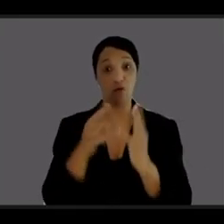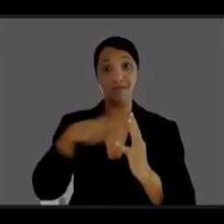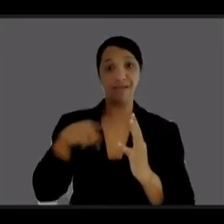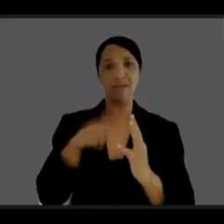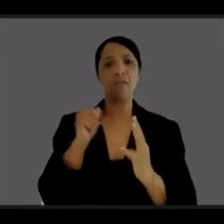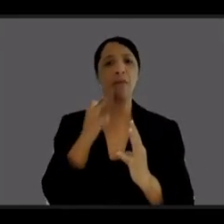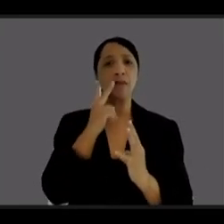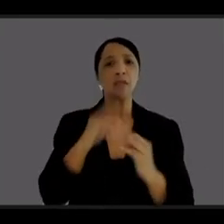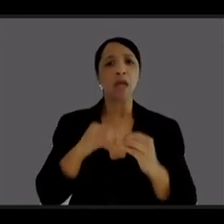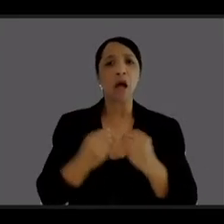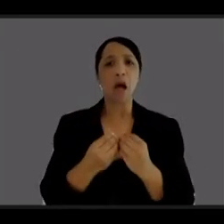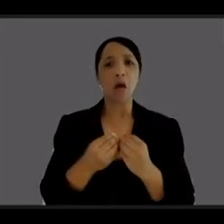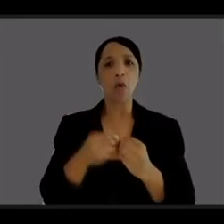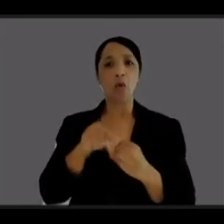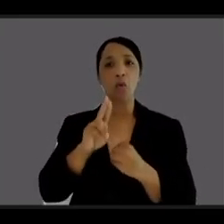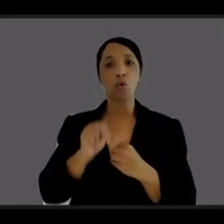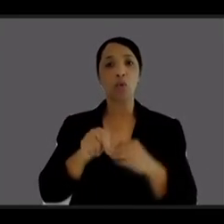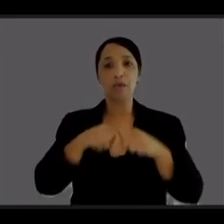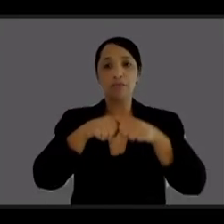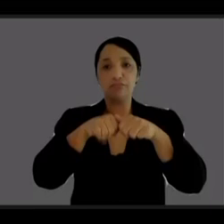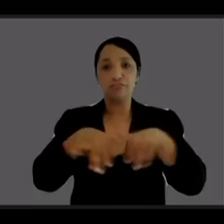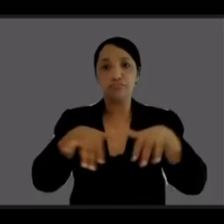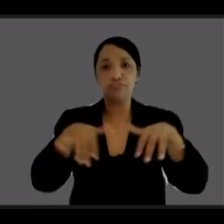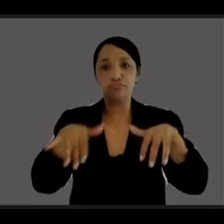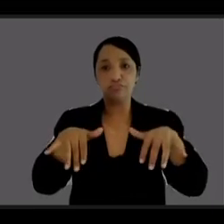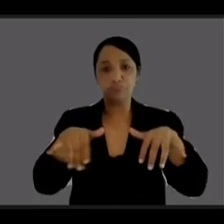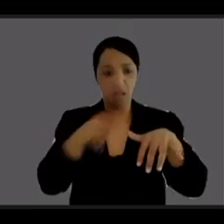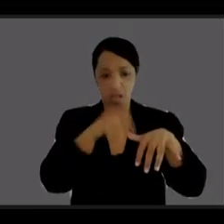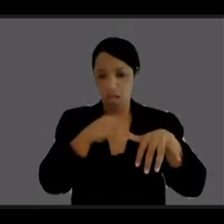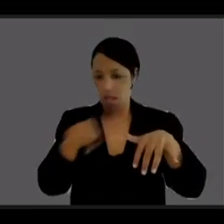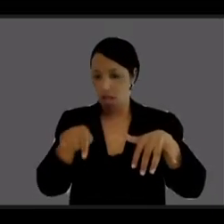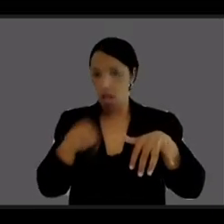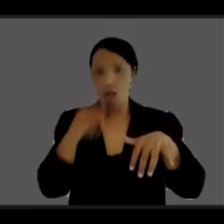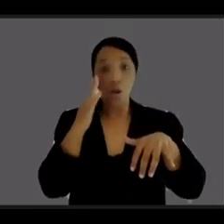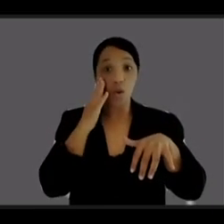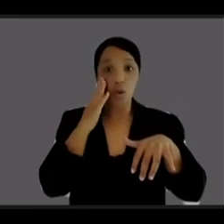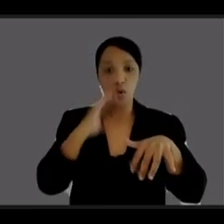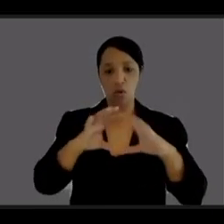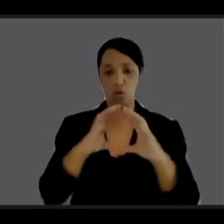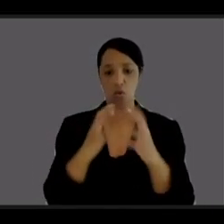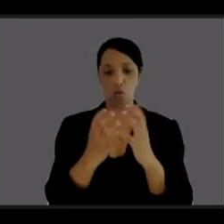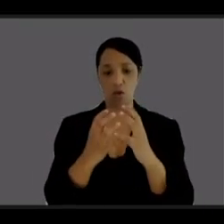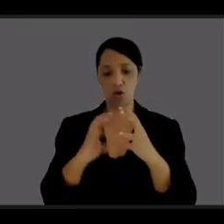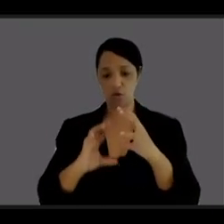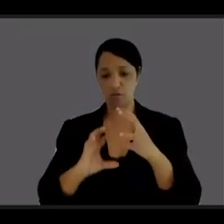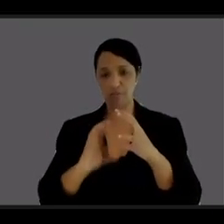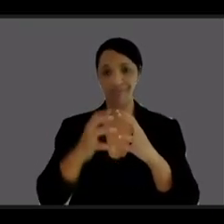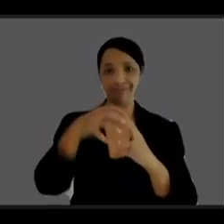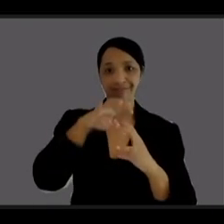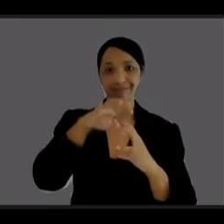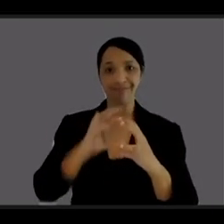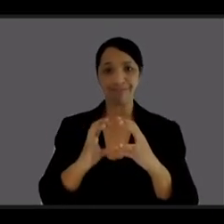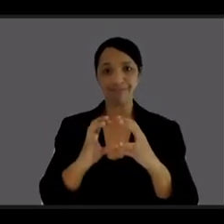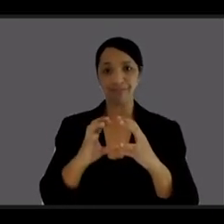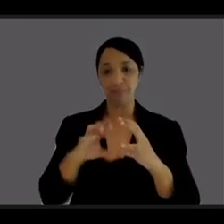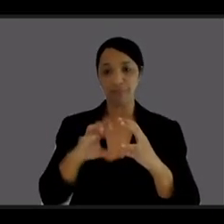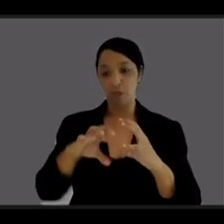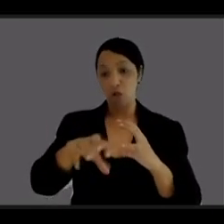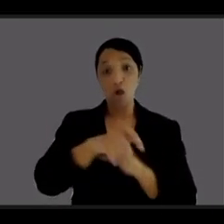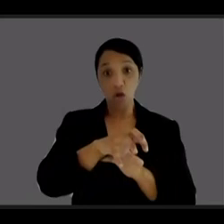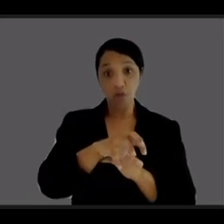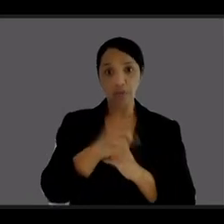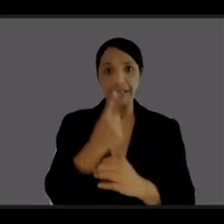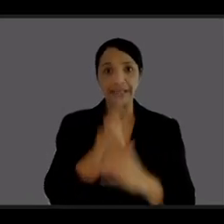UN's convening role to bring every country and every individual together, regardless of